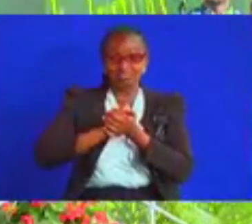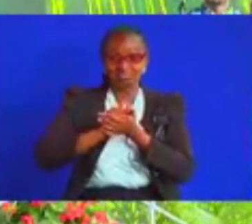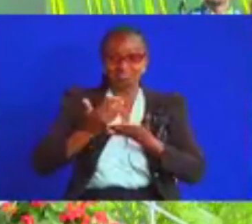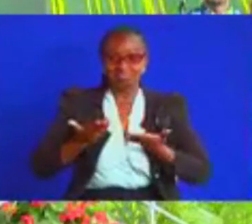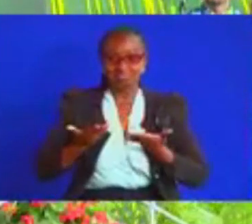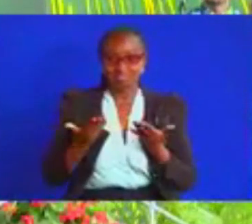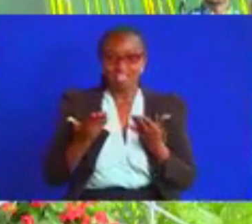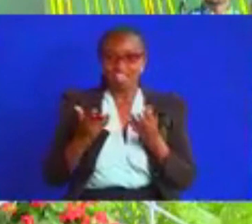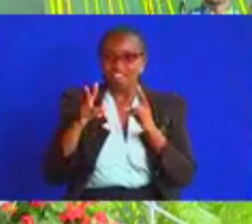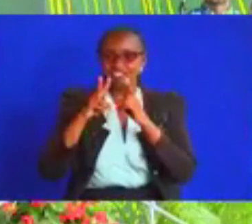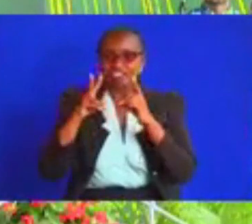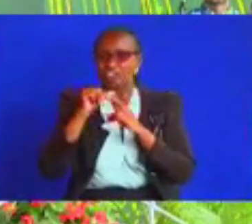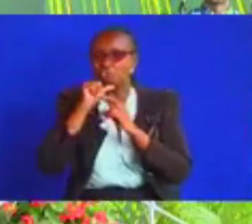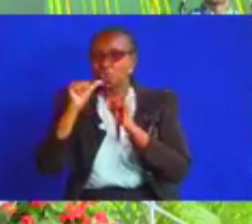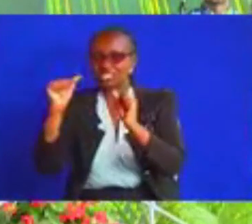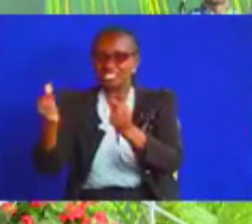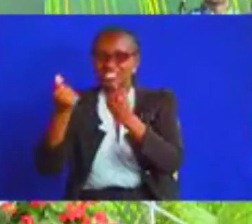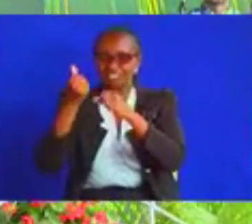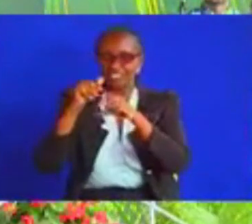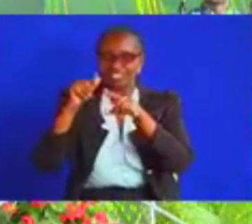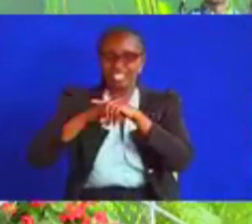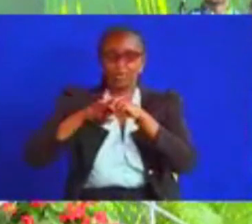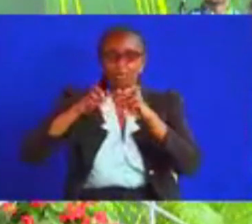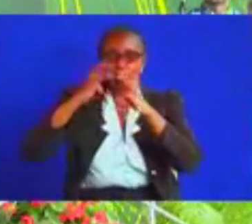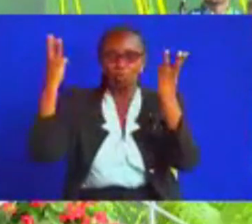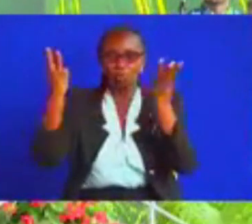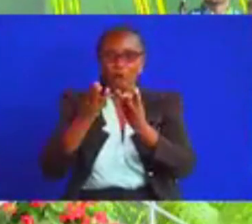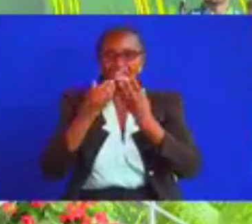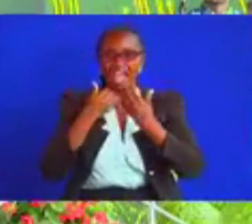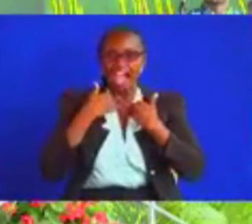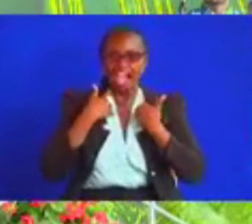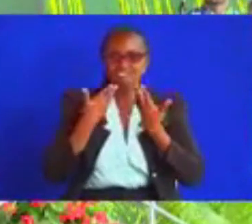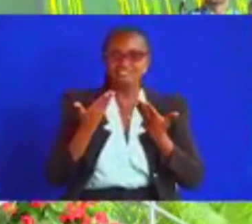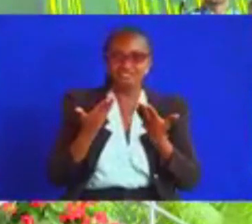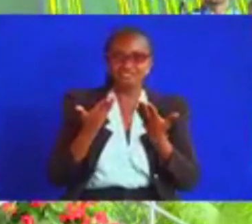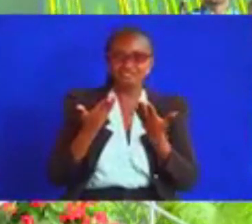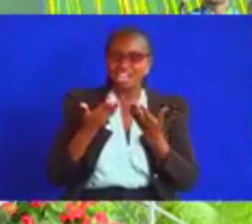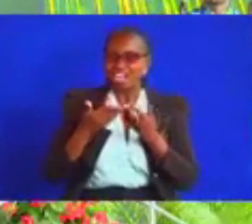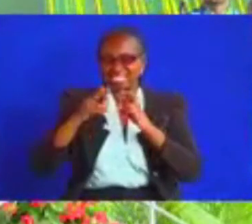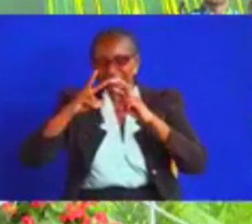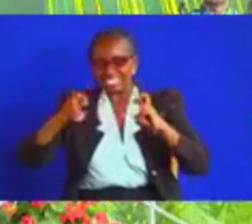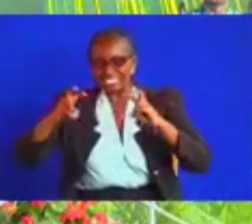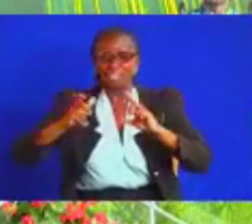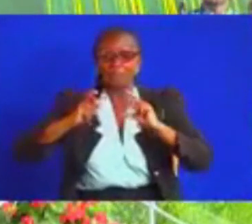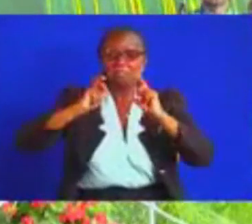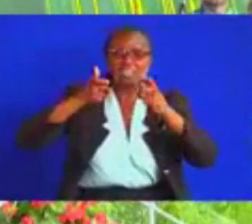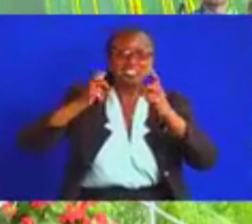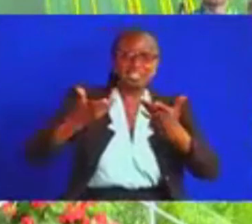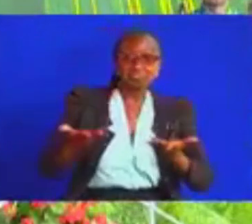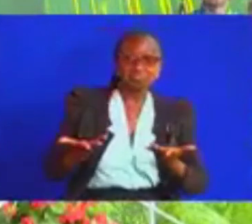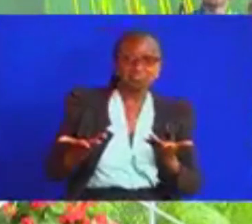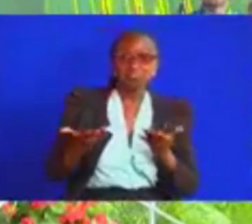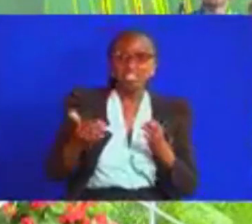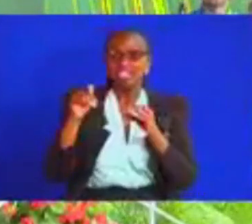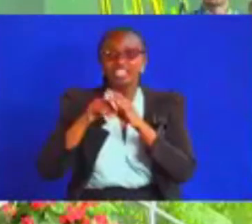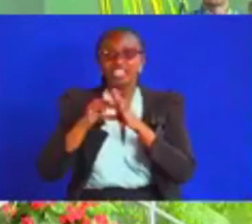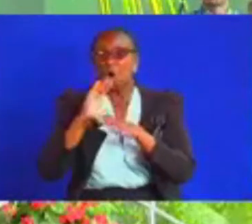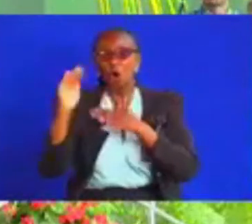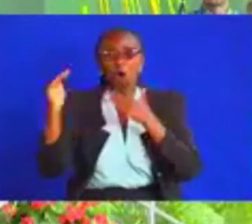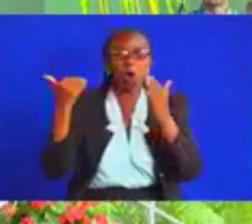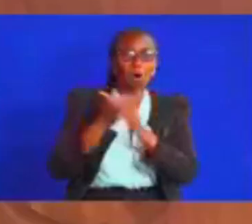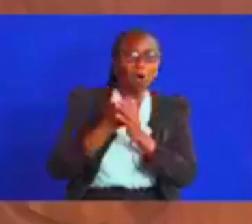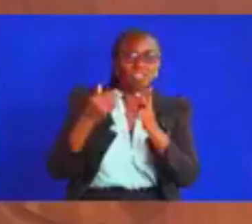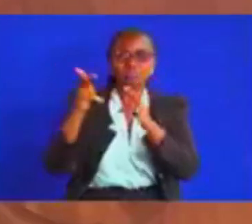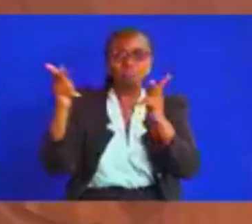very unsafe, especially in a world where we have access to the media space in almost unlimited